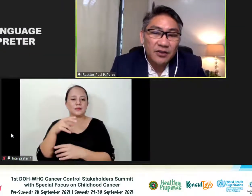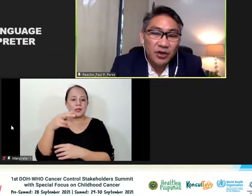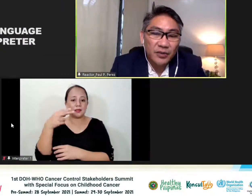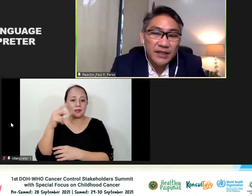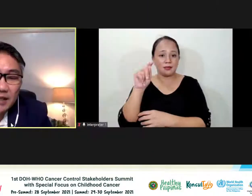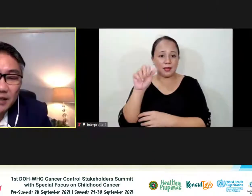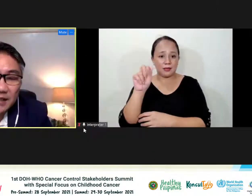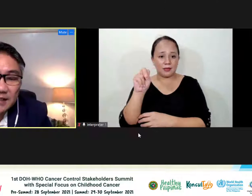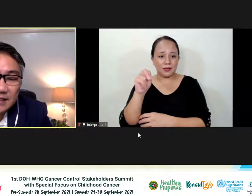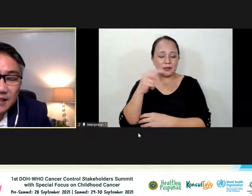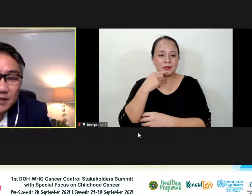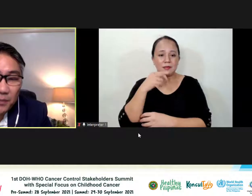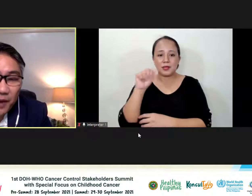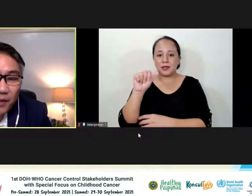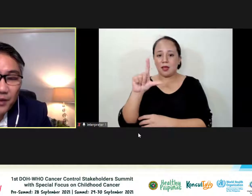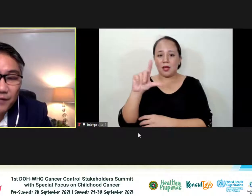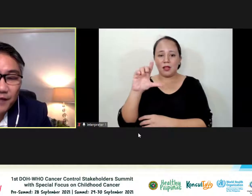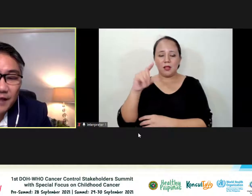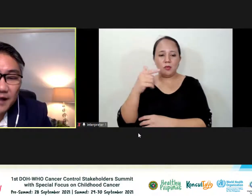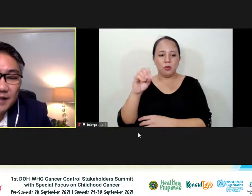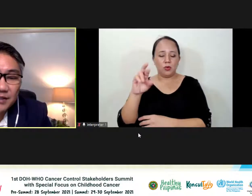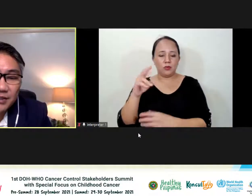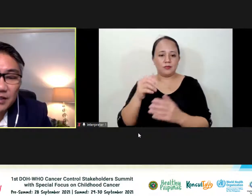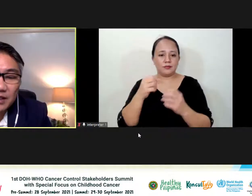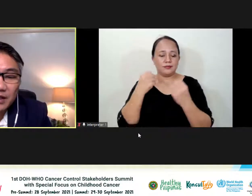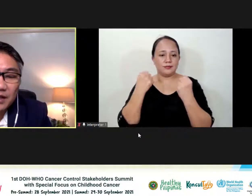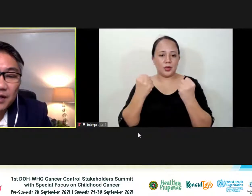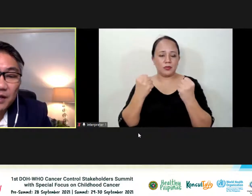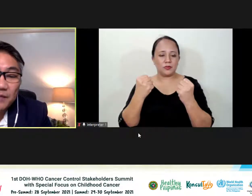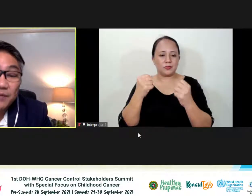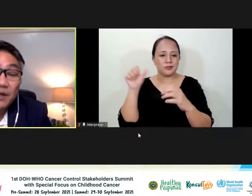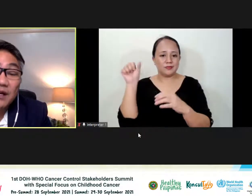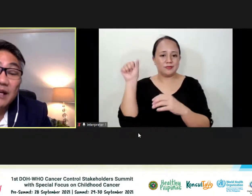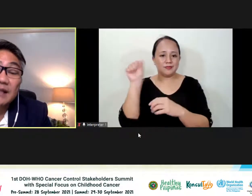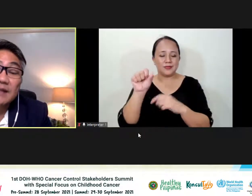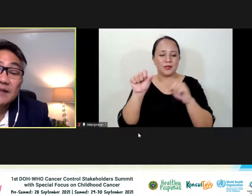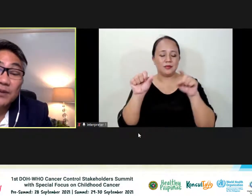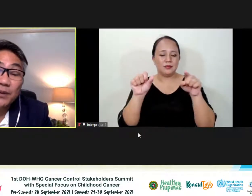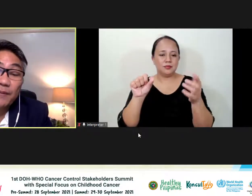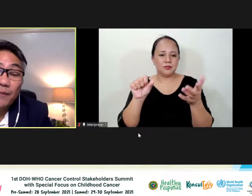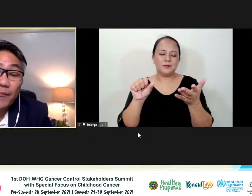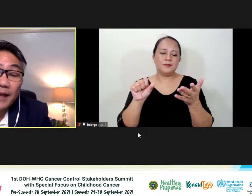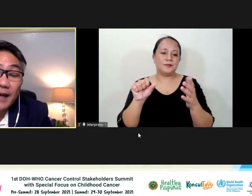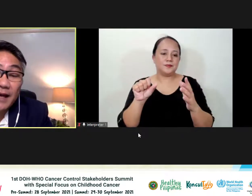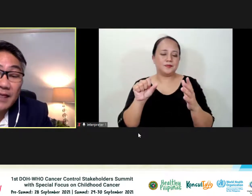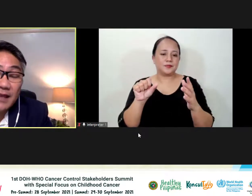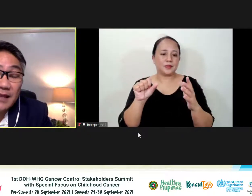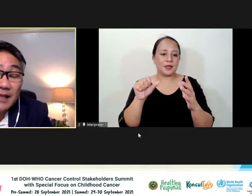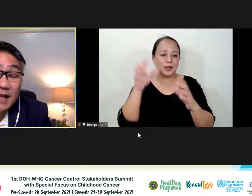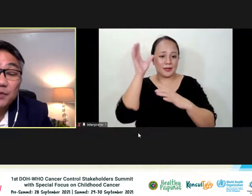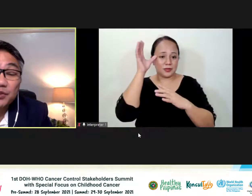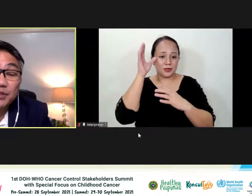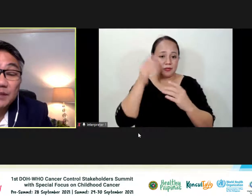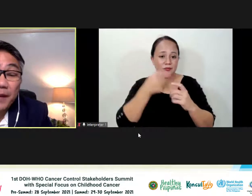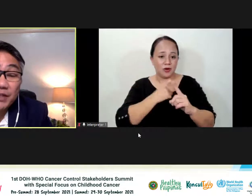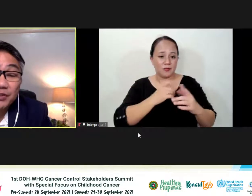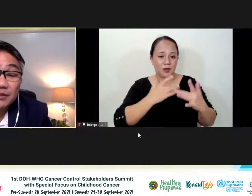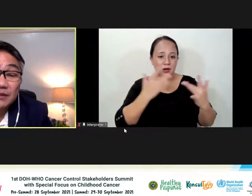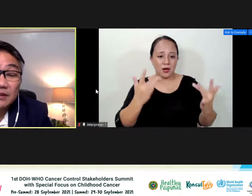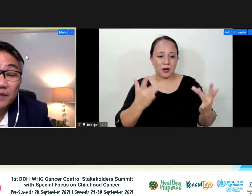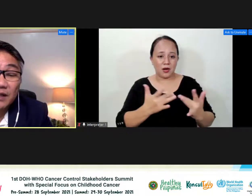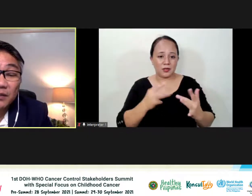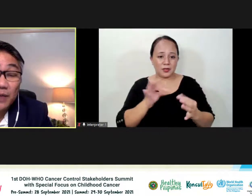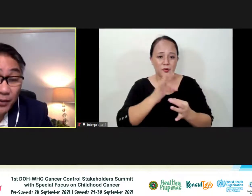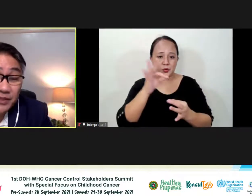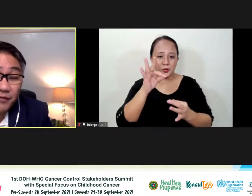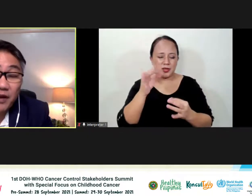quoted Al Gore and she said, "The power to fight cancer comes from the heart and the soul." I think it captures the